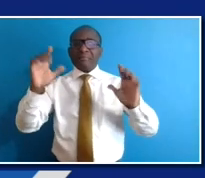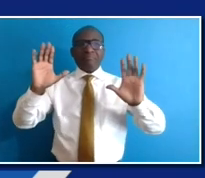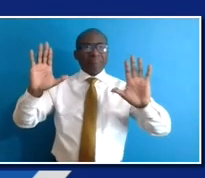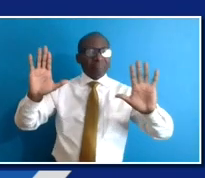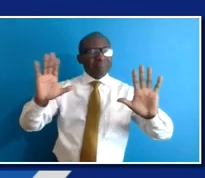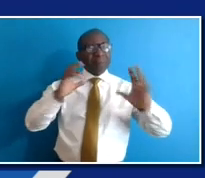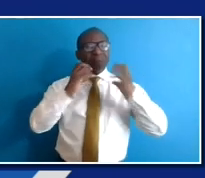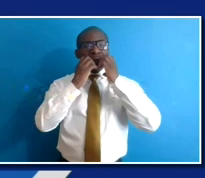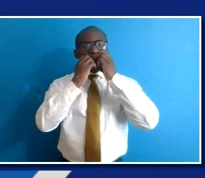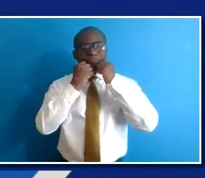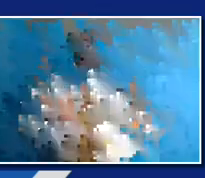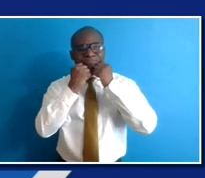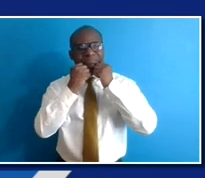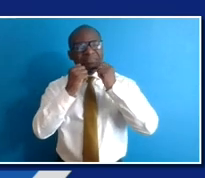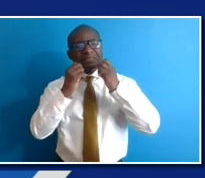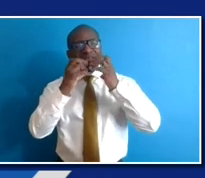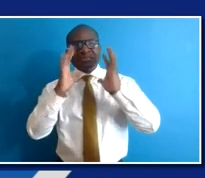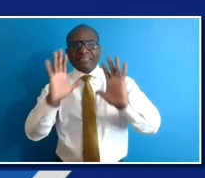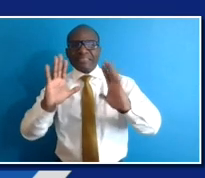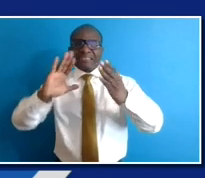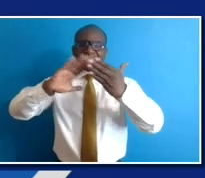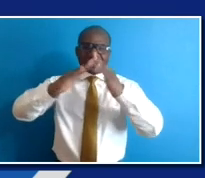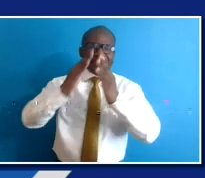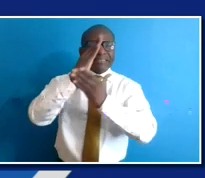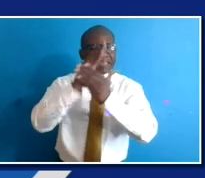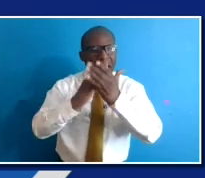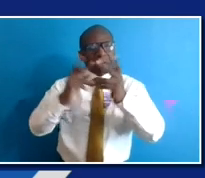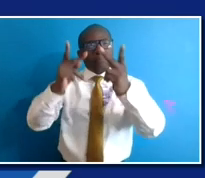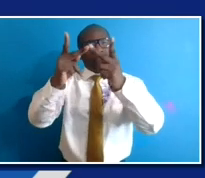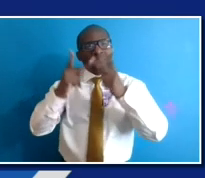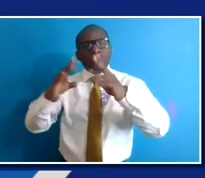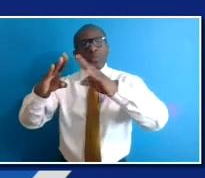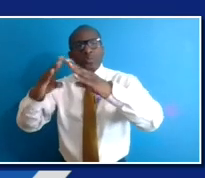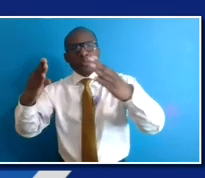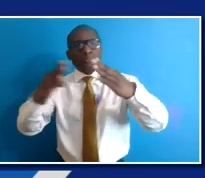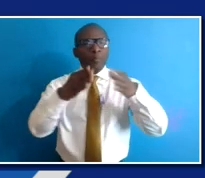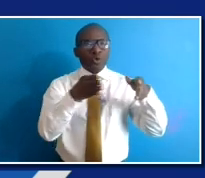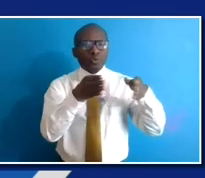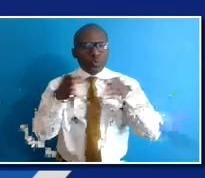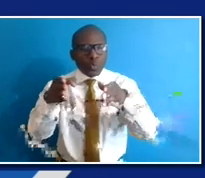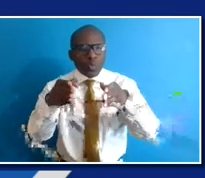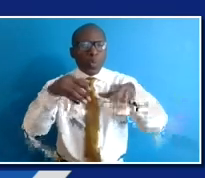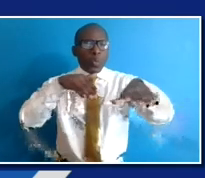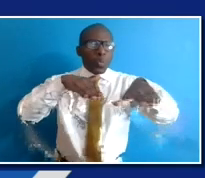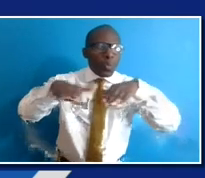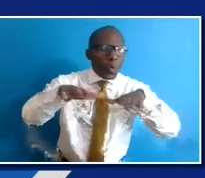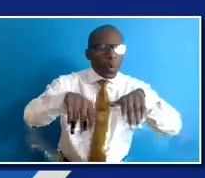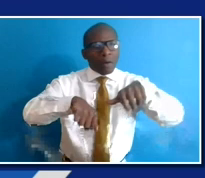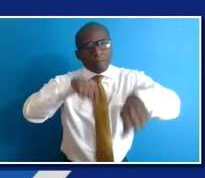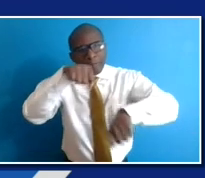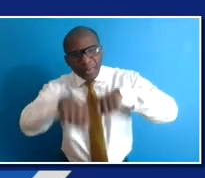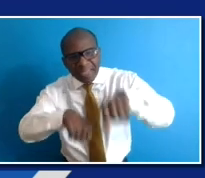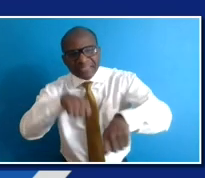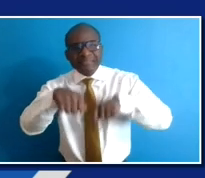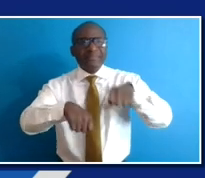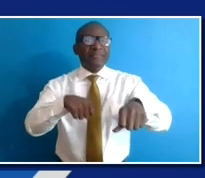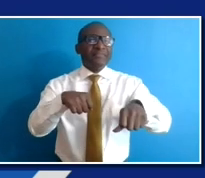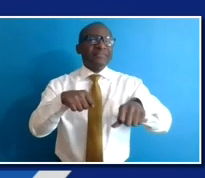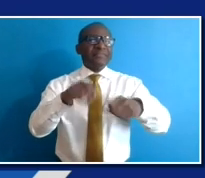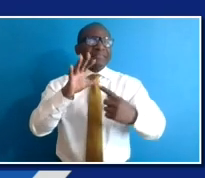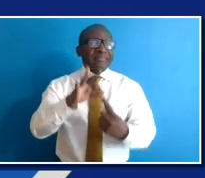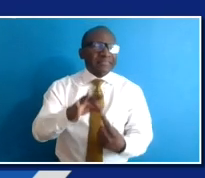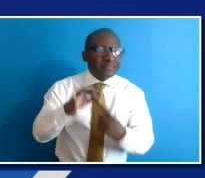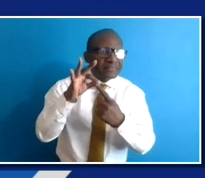walkways, the active recreation uses that Kathy just spoke about. But we are servicing so many people